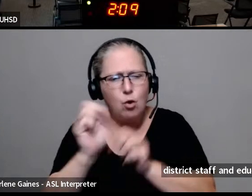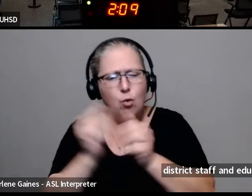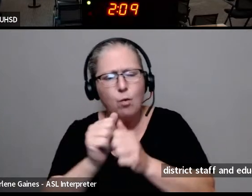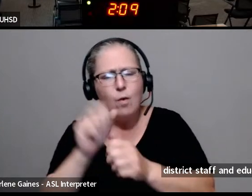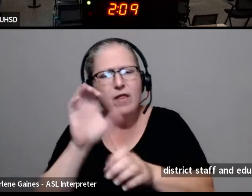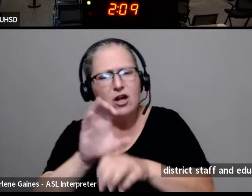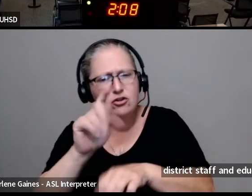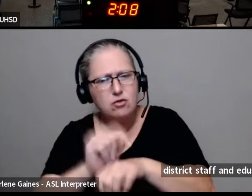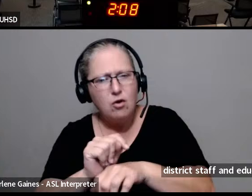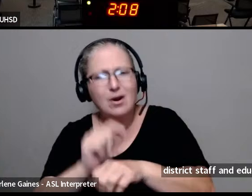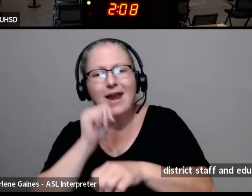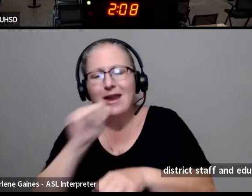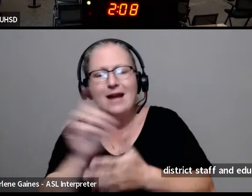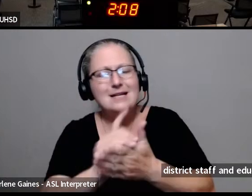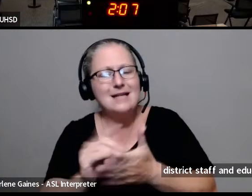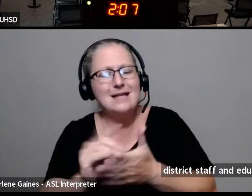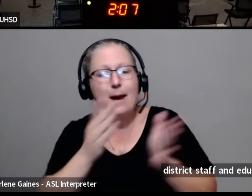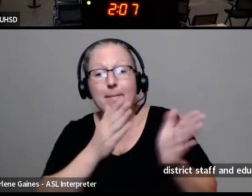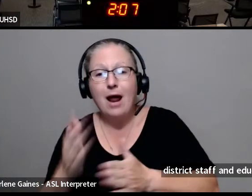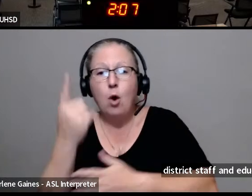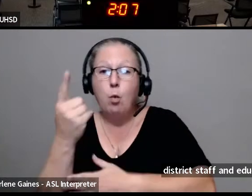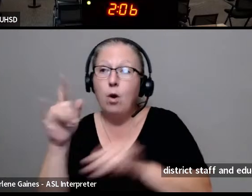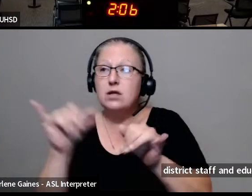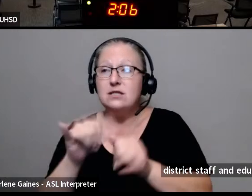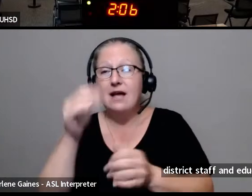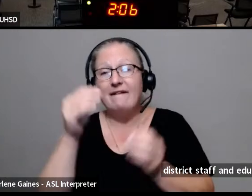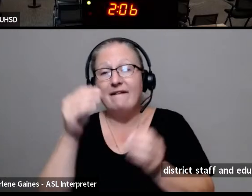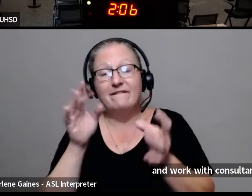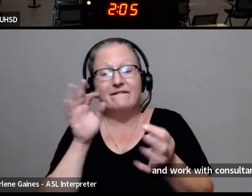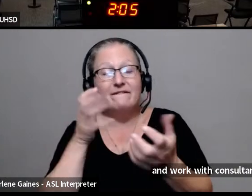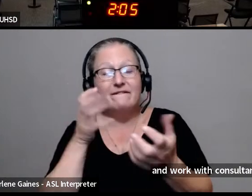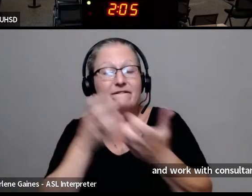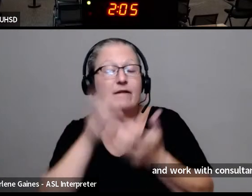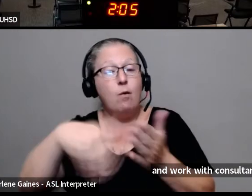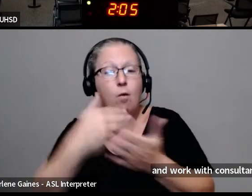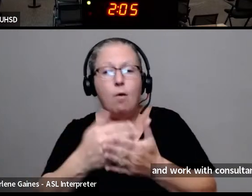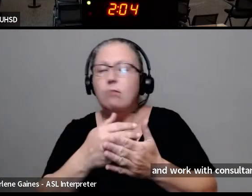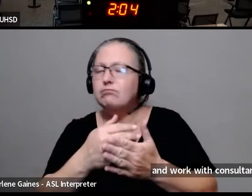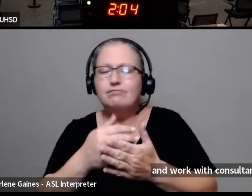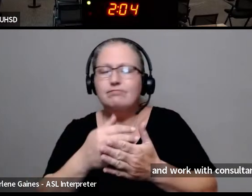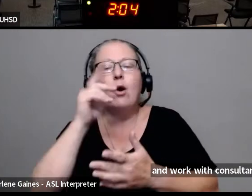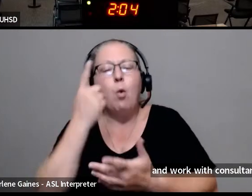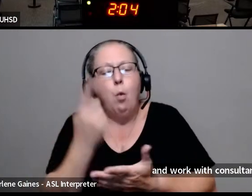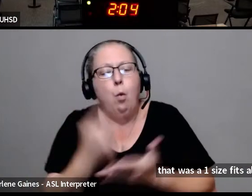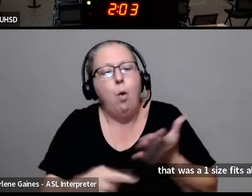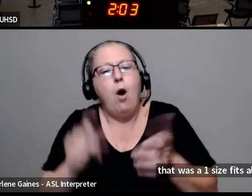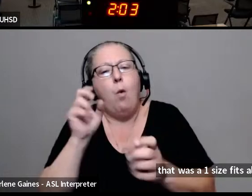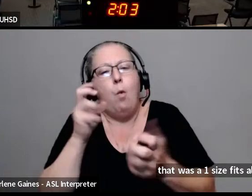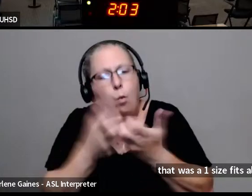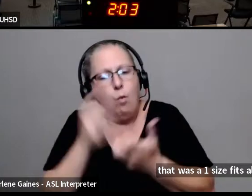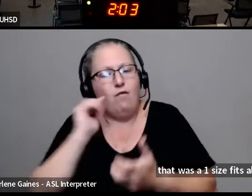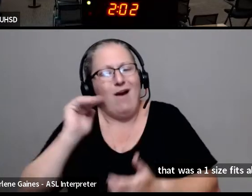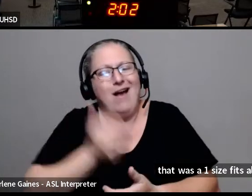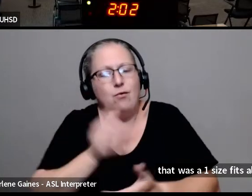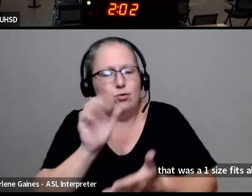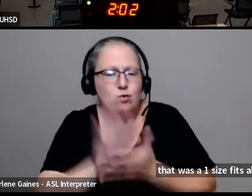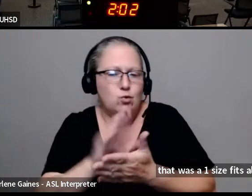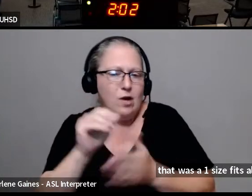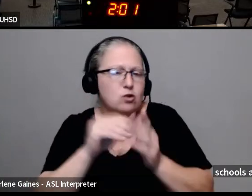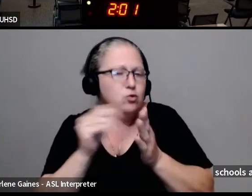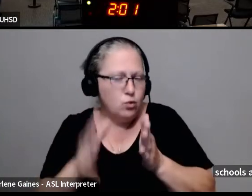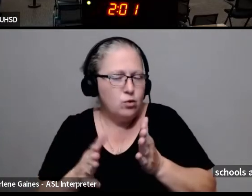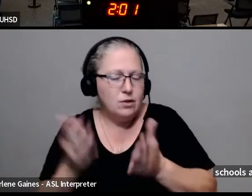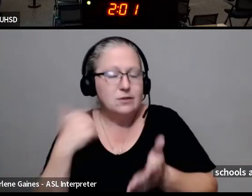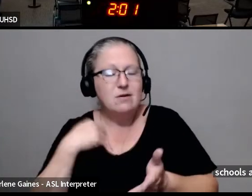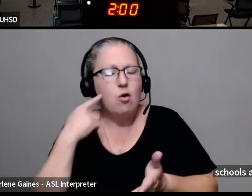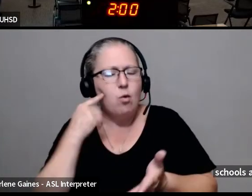that would not design a plan that was a one-size-fits-all, but one that worked for our schools and our students. One thing I've heard time